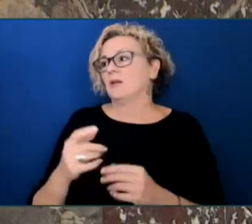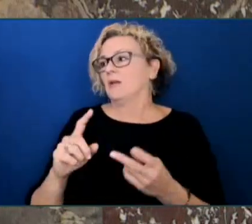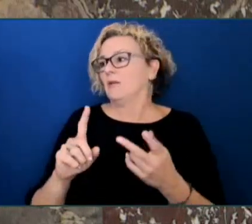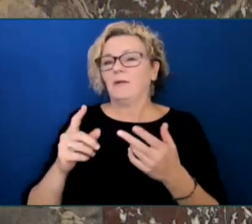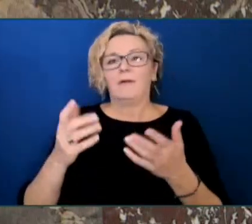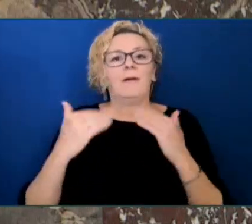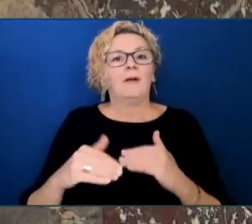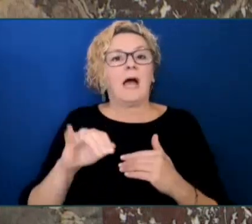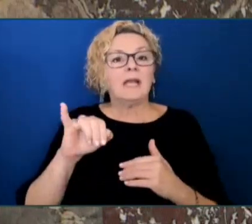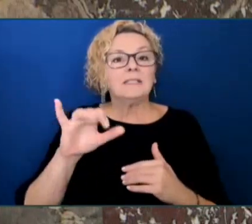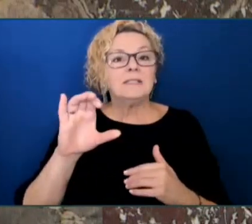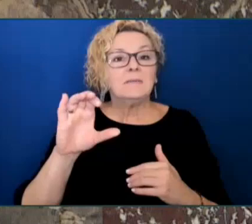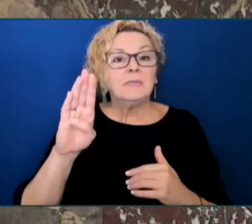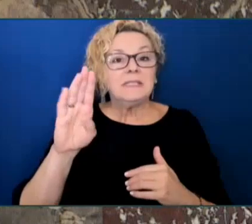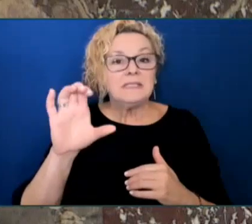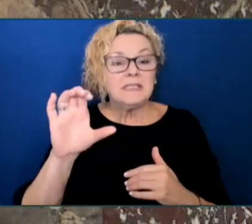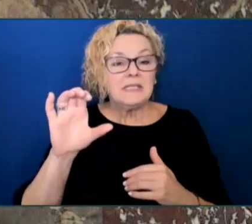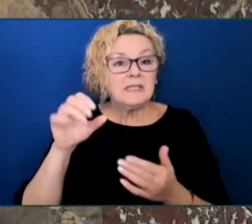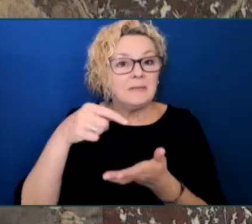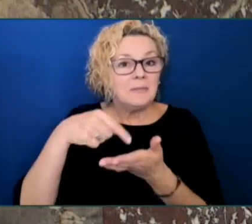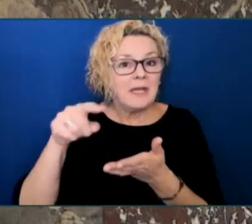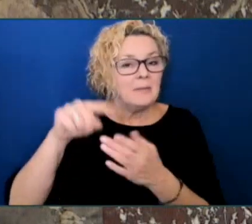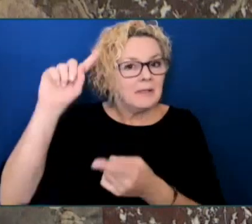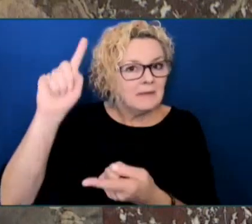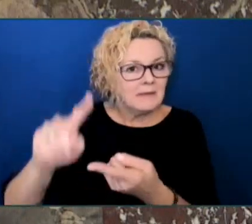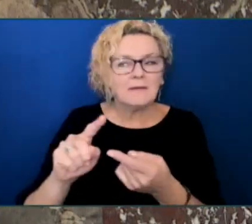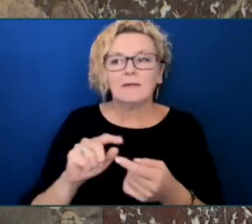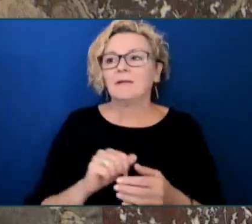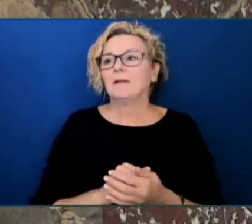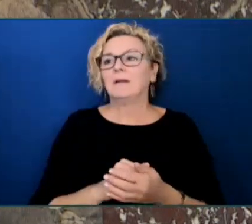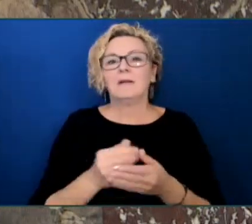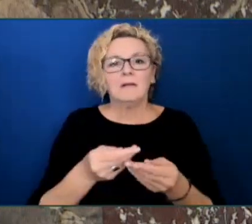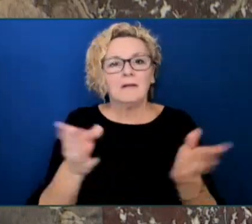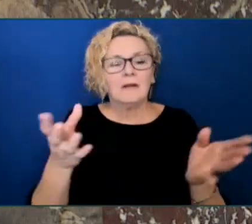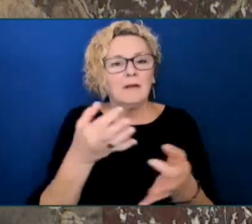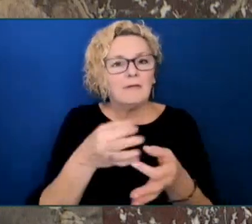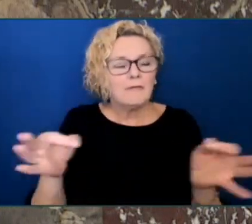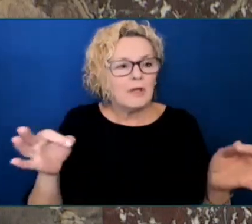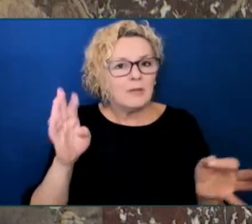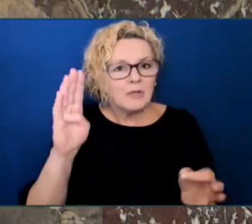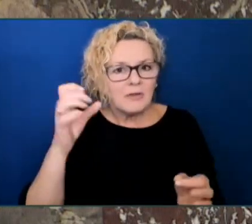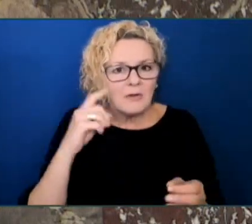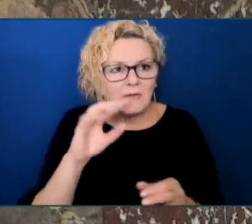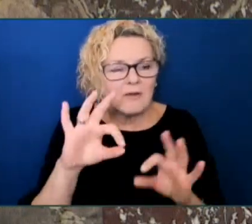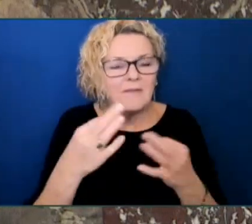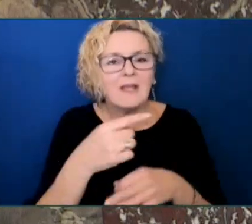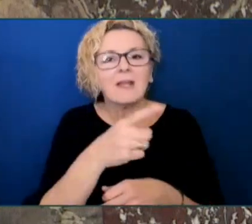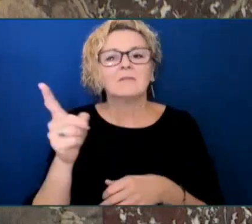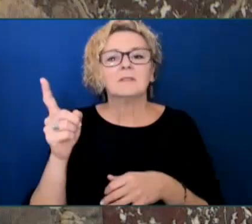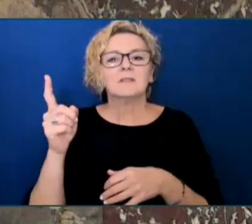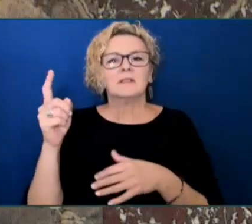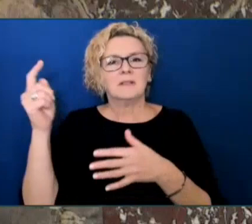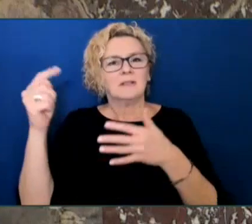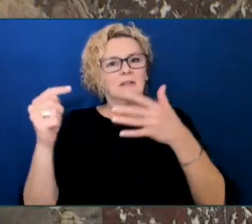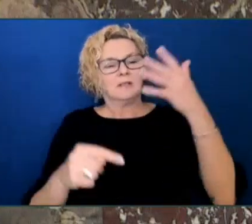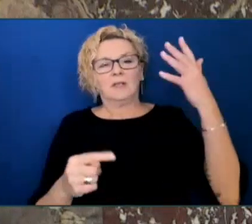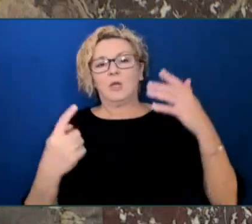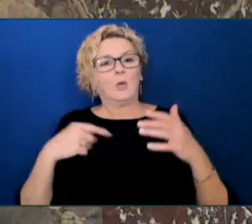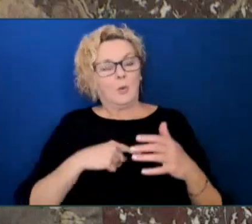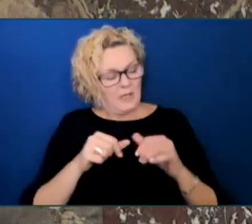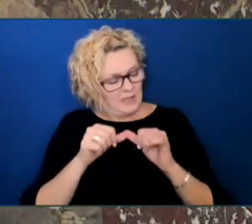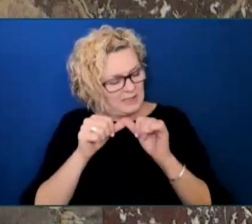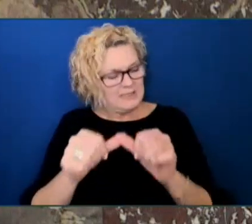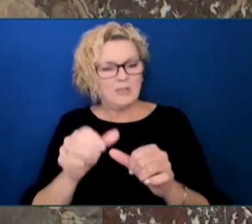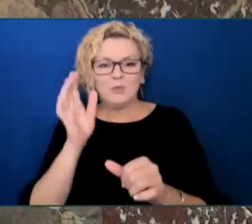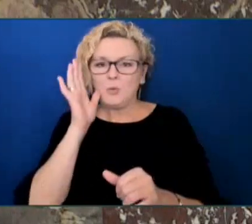contraception, affordability credits for families. And we're going to keep taking that action to support families on one of the biggest issues that